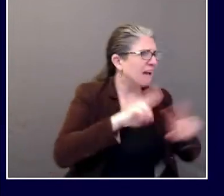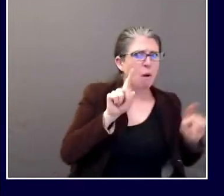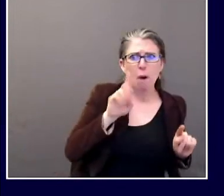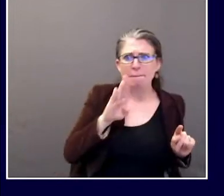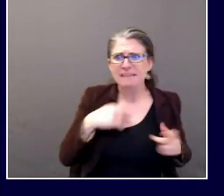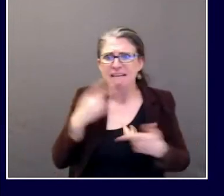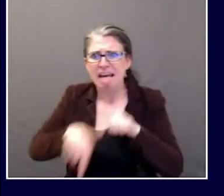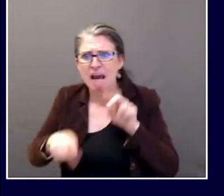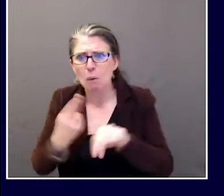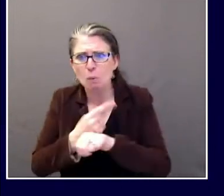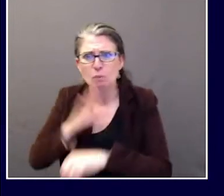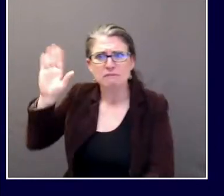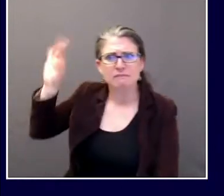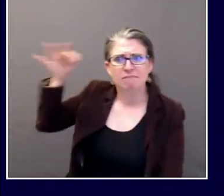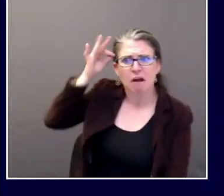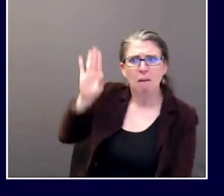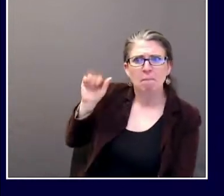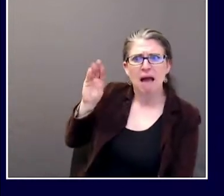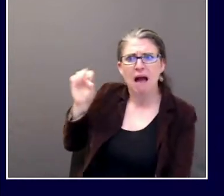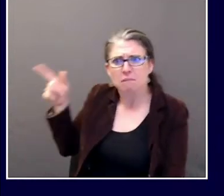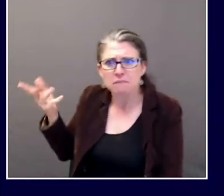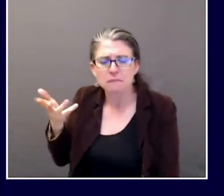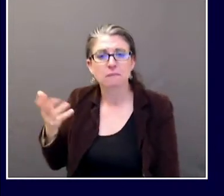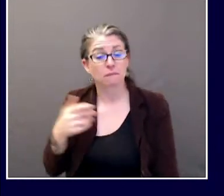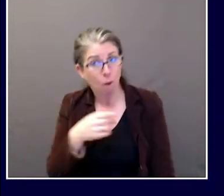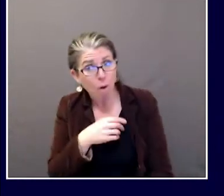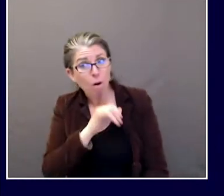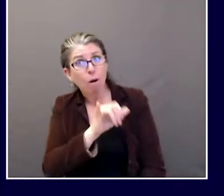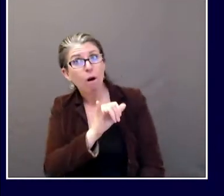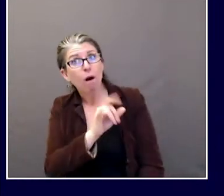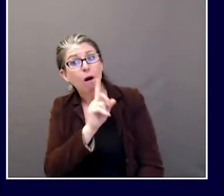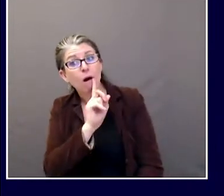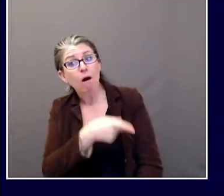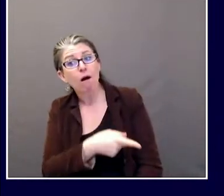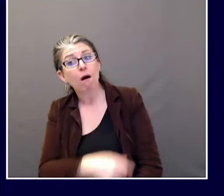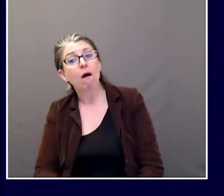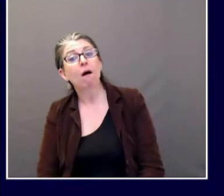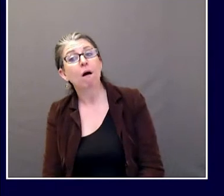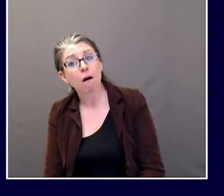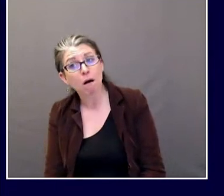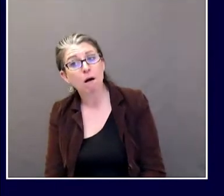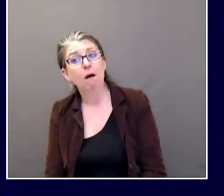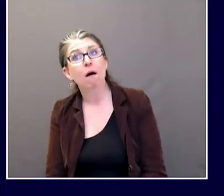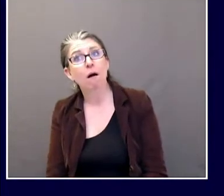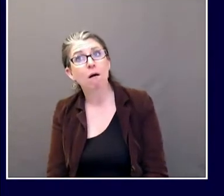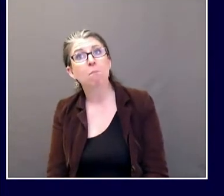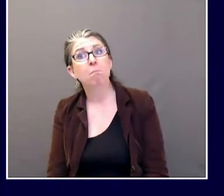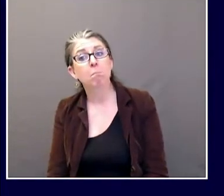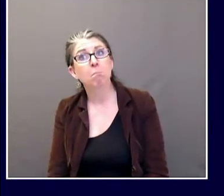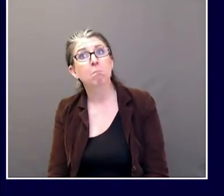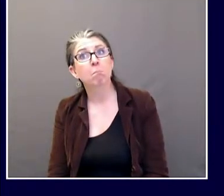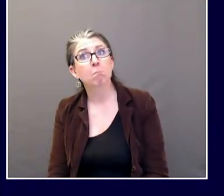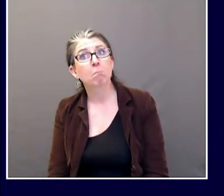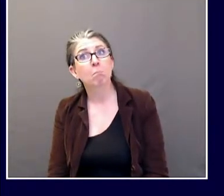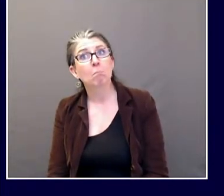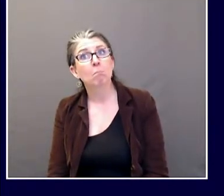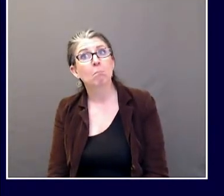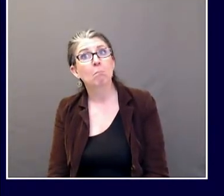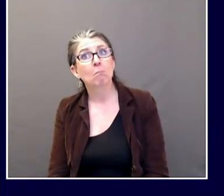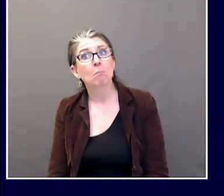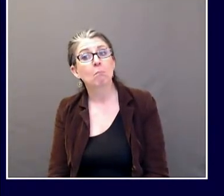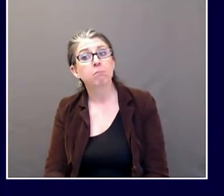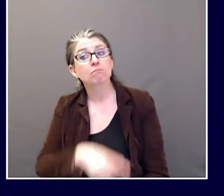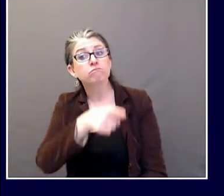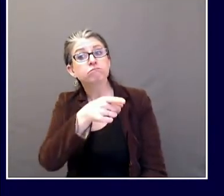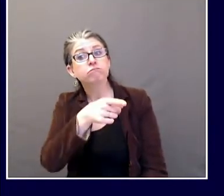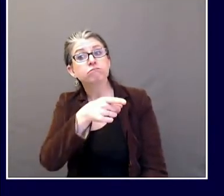Has there been any discussion of curtailing or closing any of the existing sites, or is the hope to just